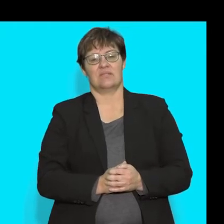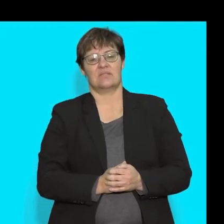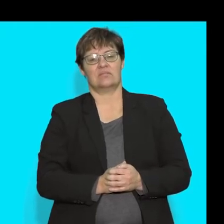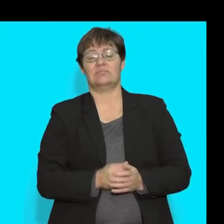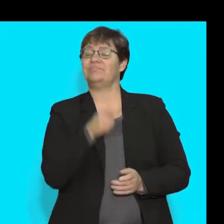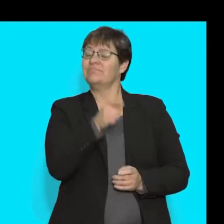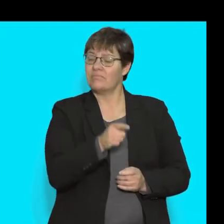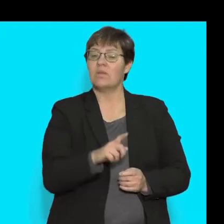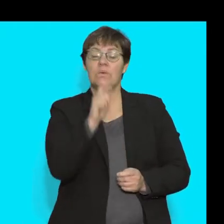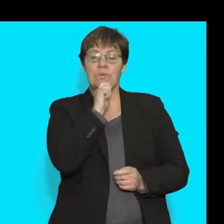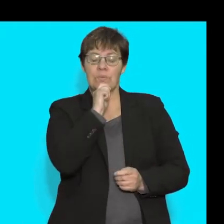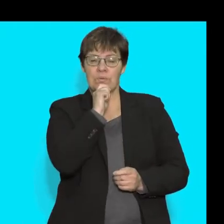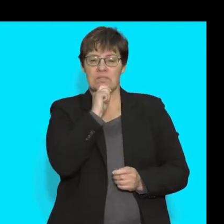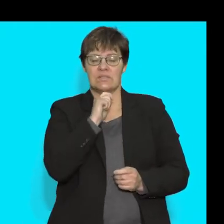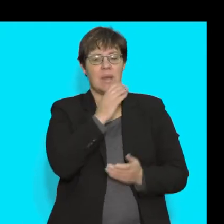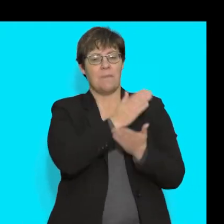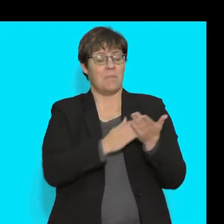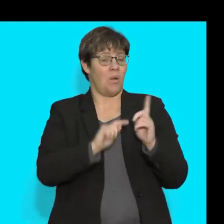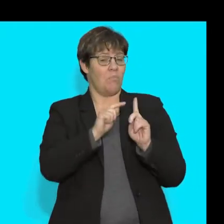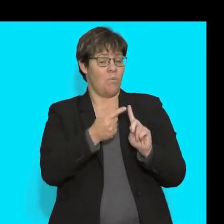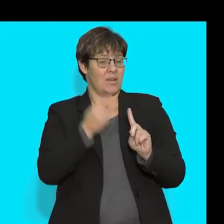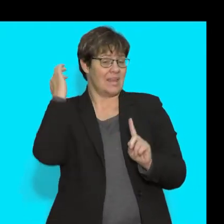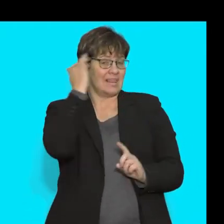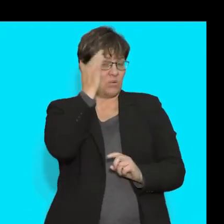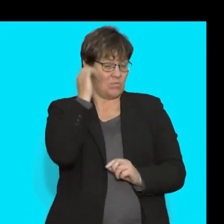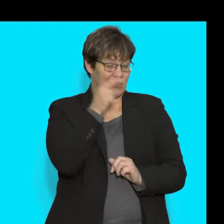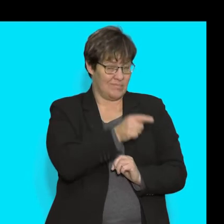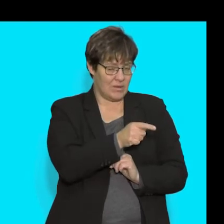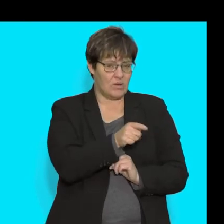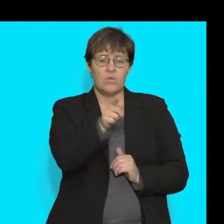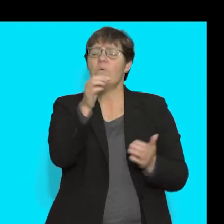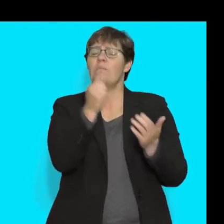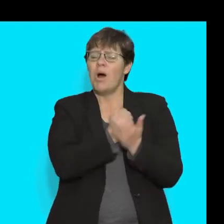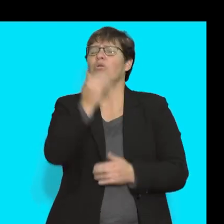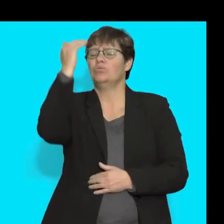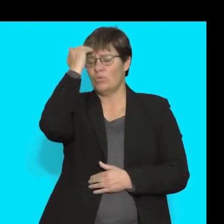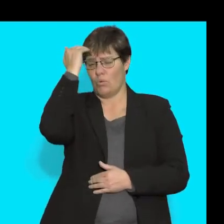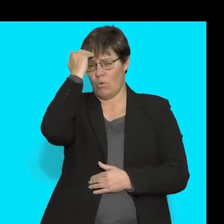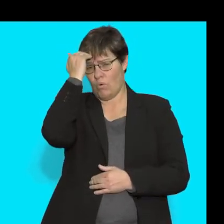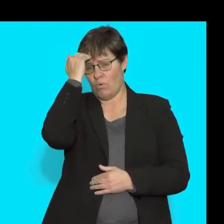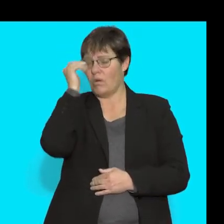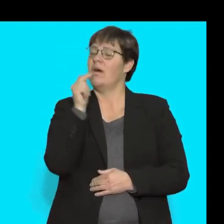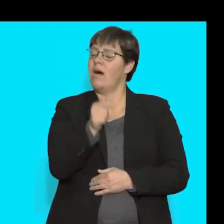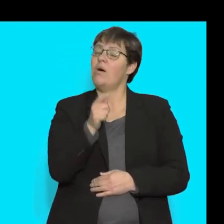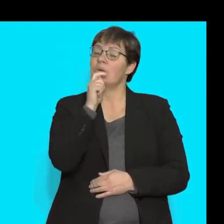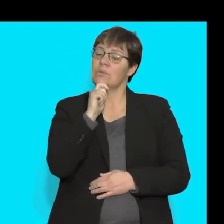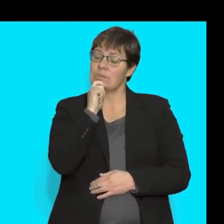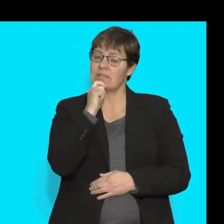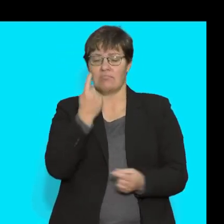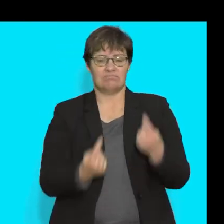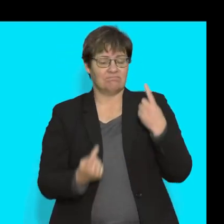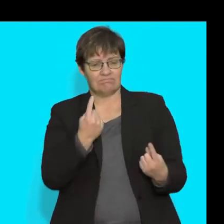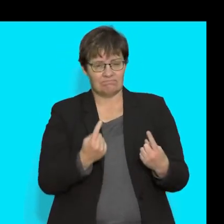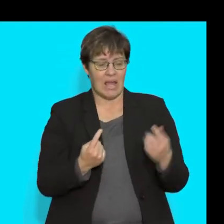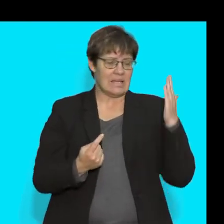Now, when using the midpoint theorem, you need to make sure that you know you're going to use this either to